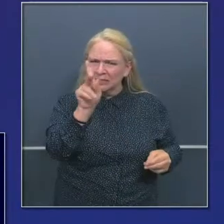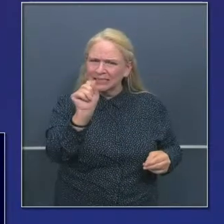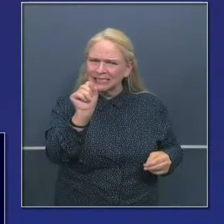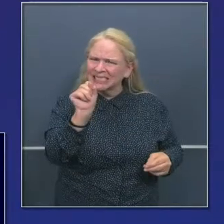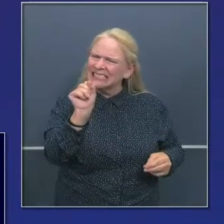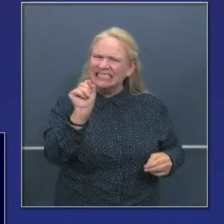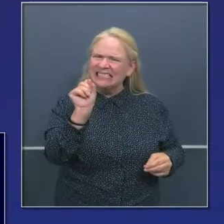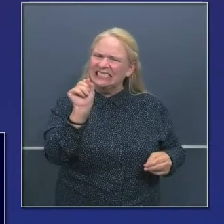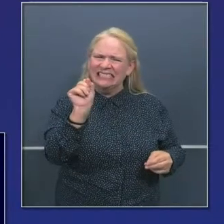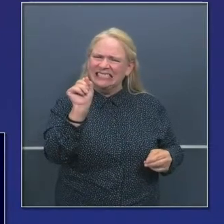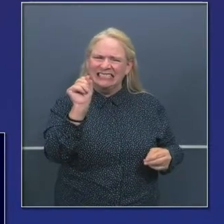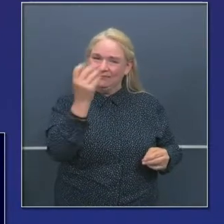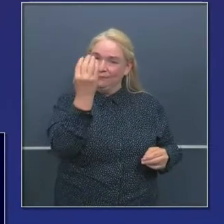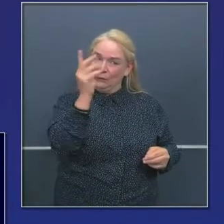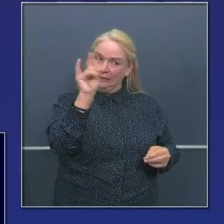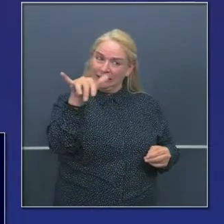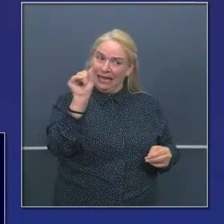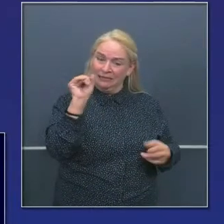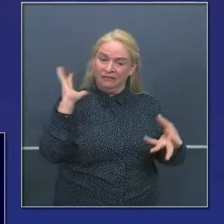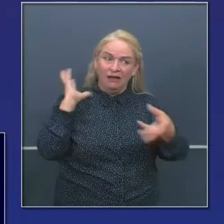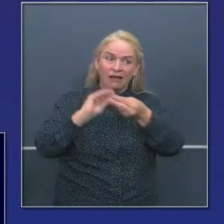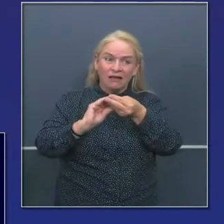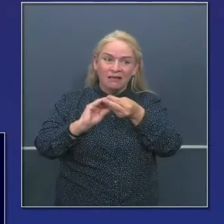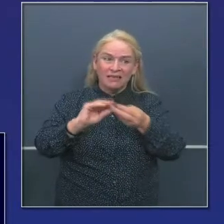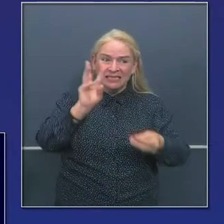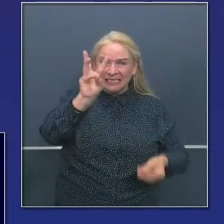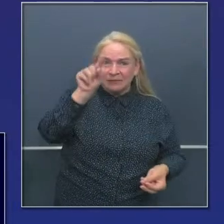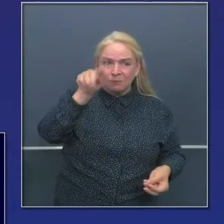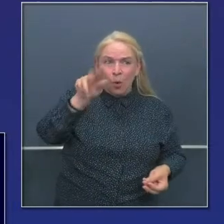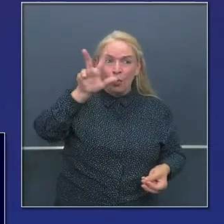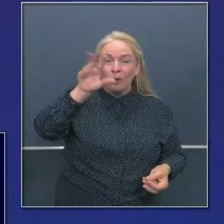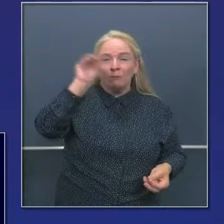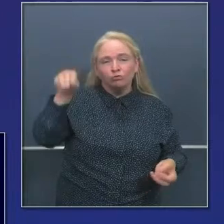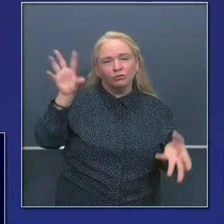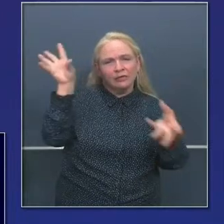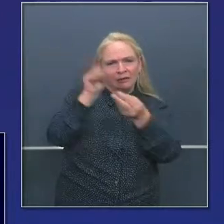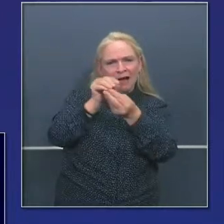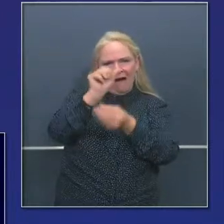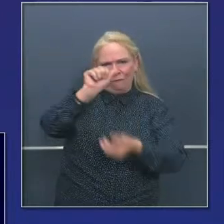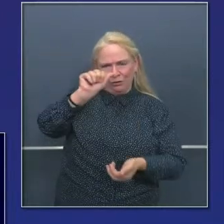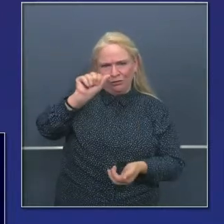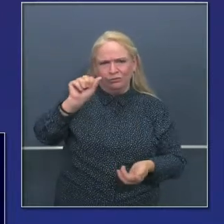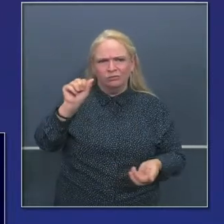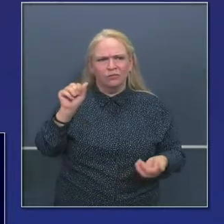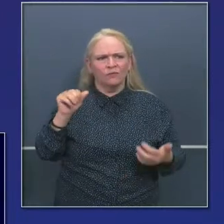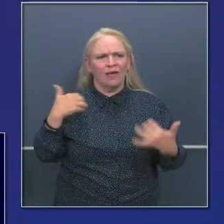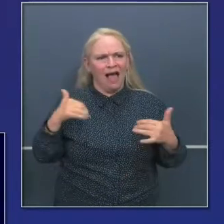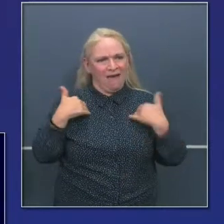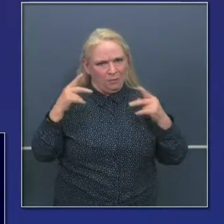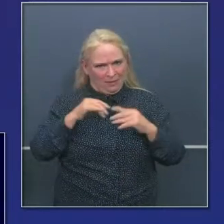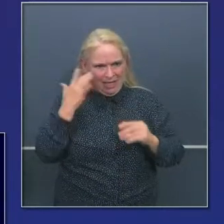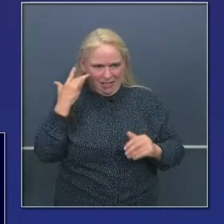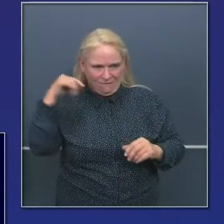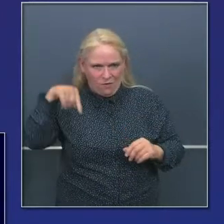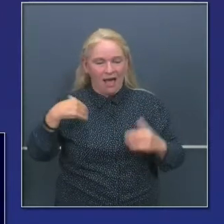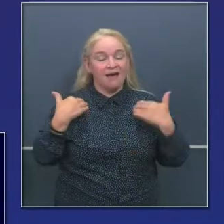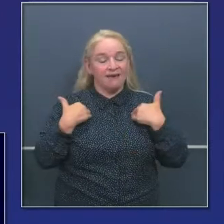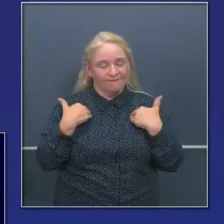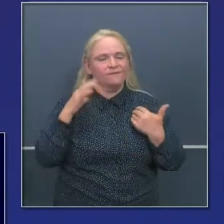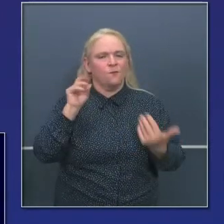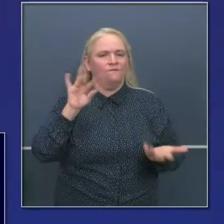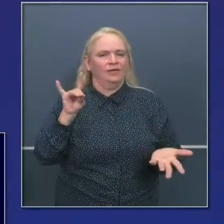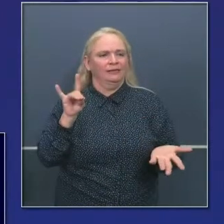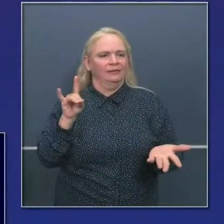period, 6.3%. The number of hospitalizations, I've said this on many occasions, I'll repeat it again